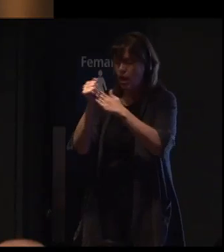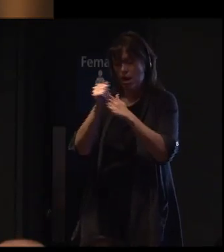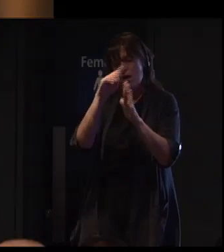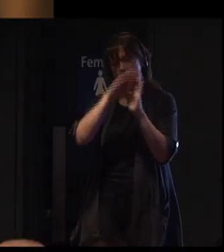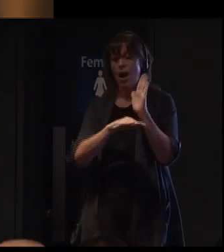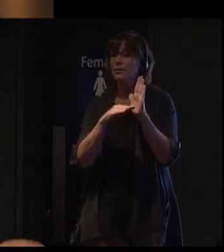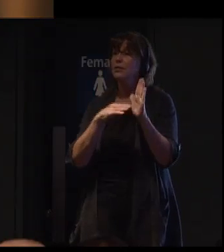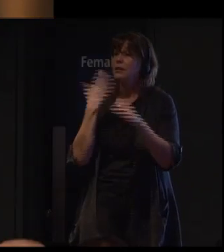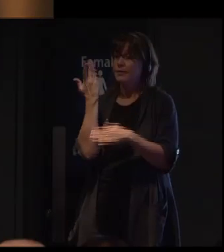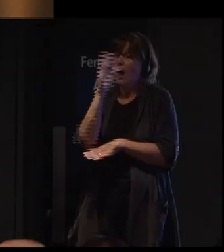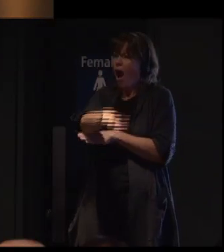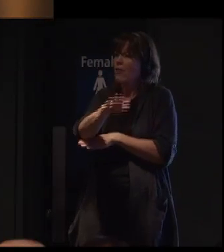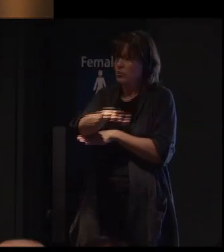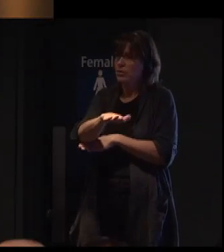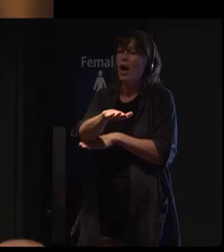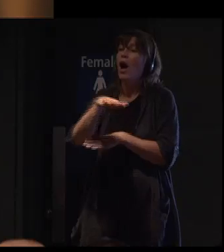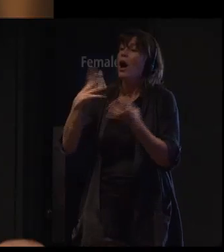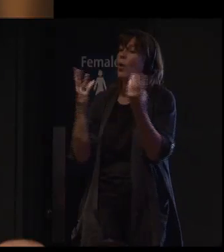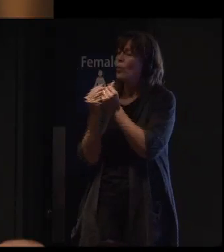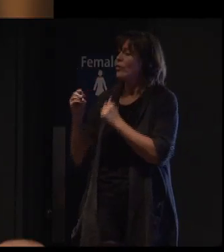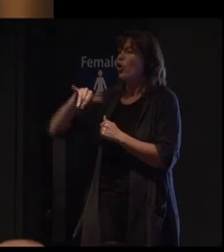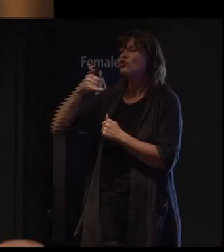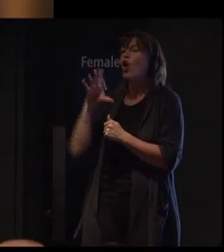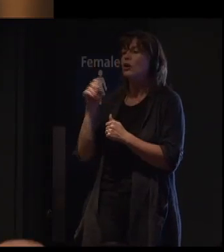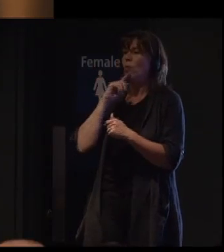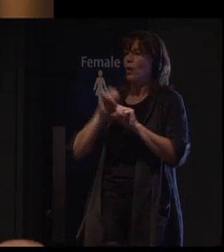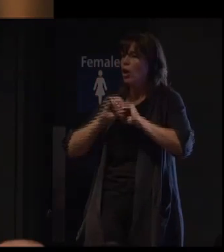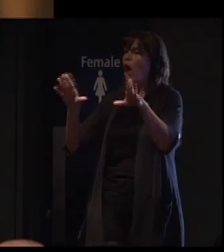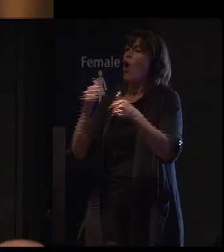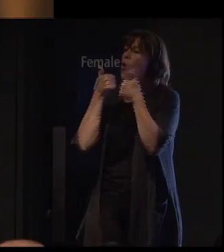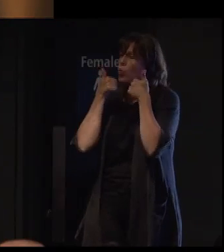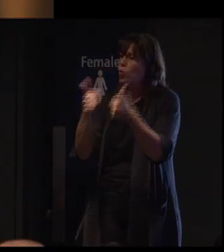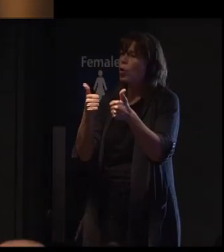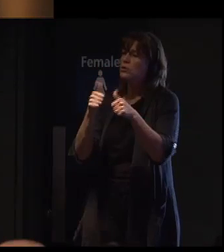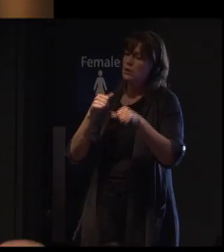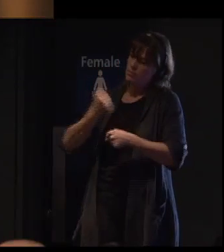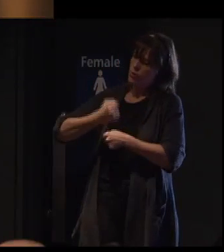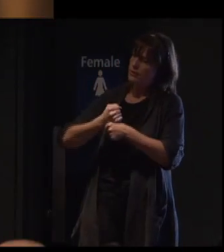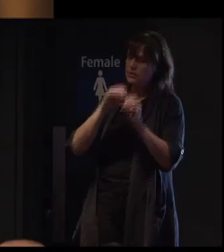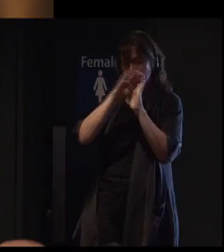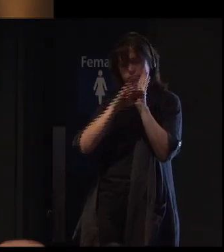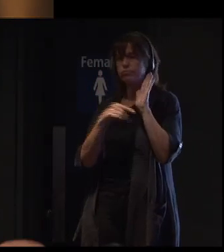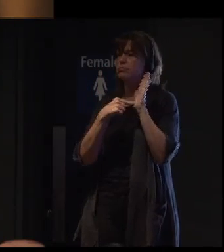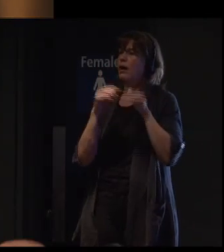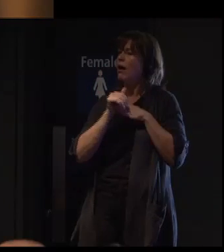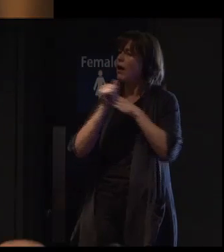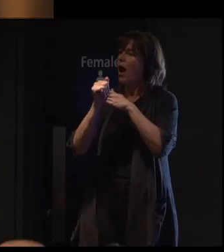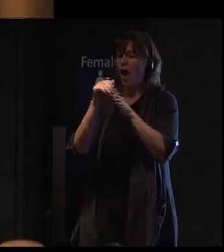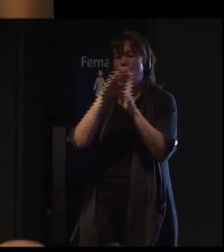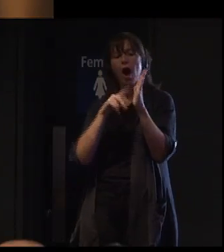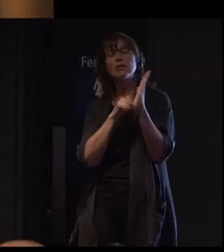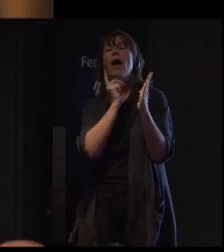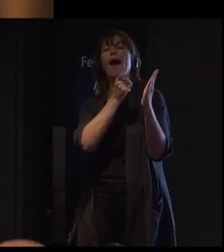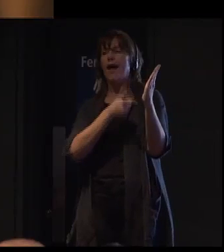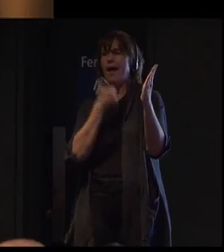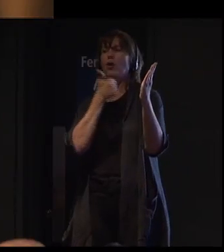later this afternoon together with Joyce Cook. And it was part of the UEFA program of the disabled. First of all, as a good